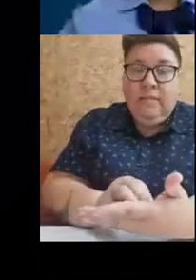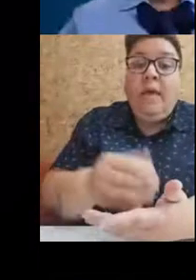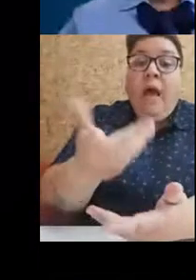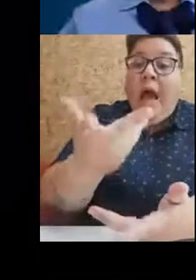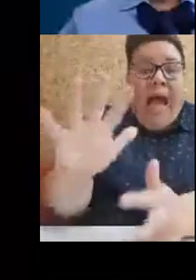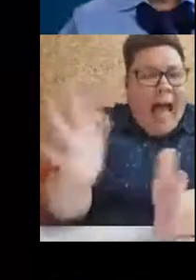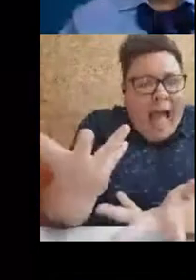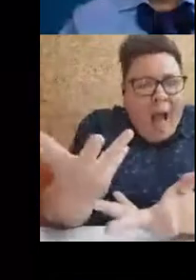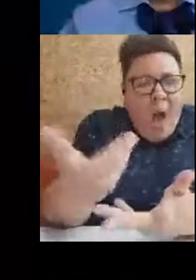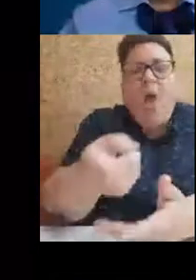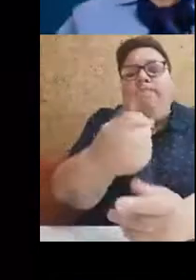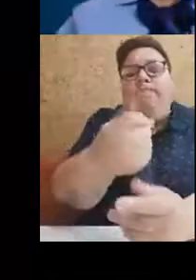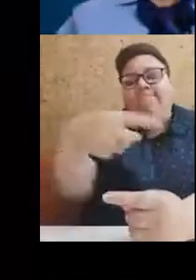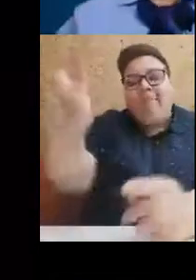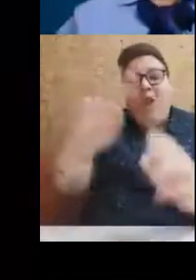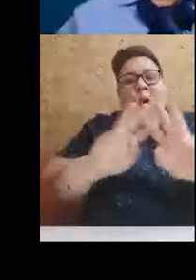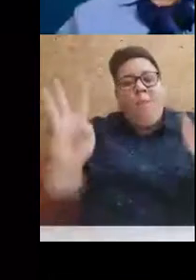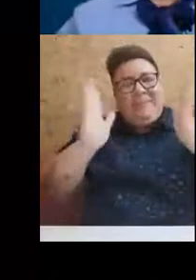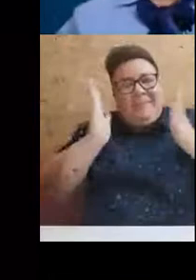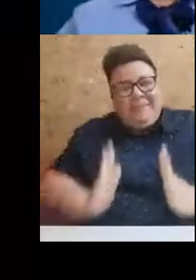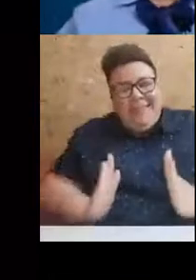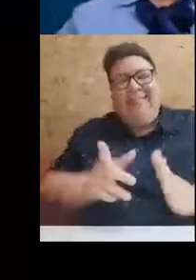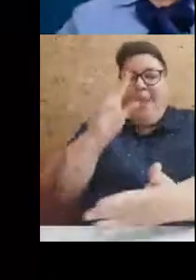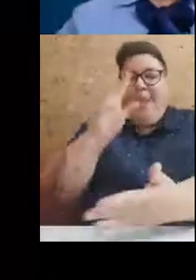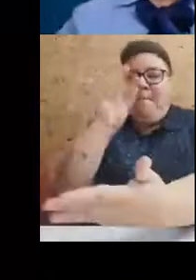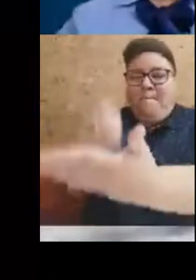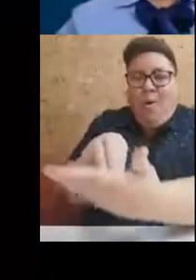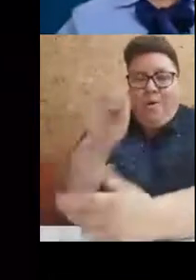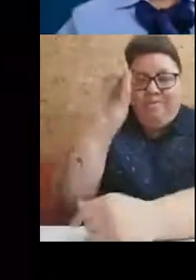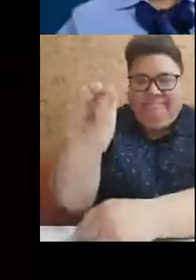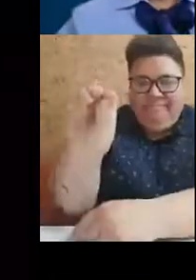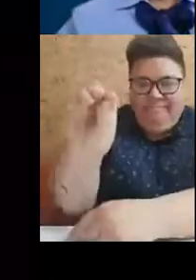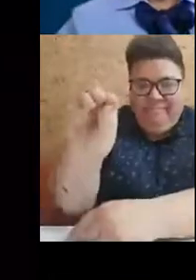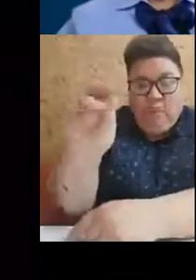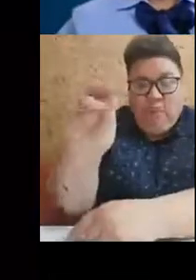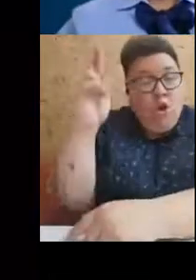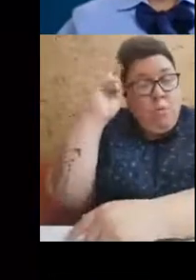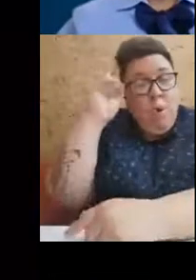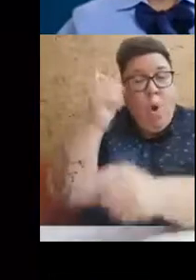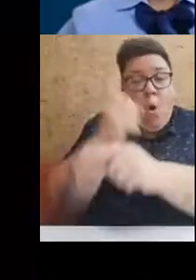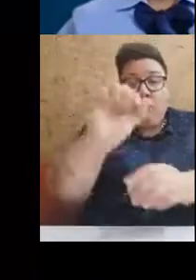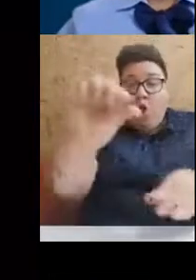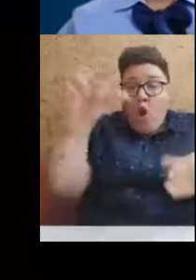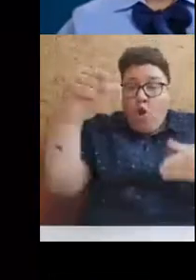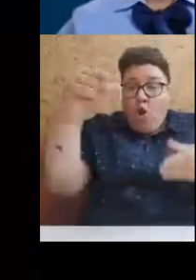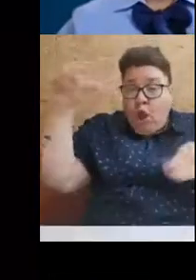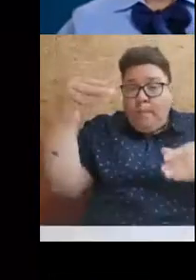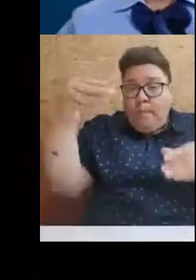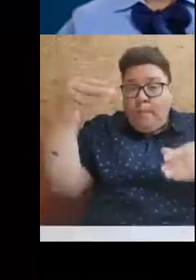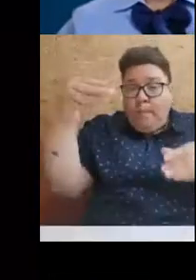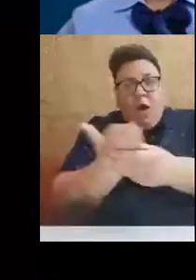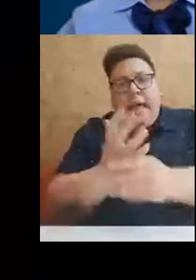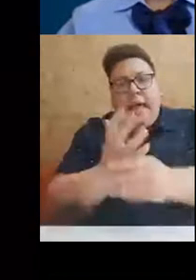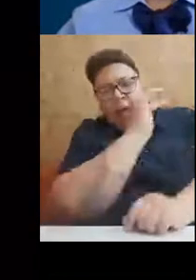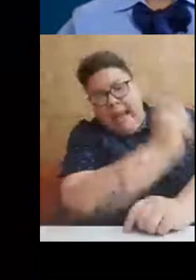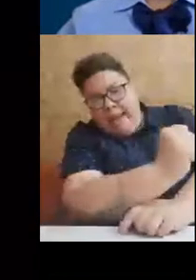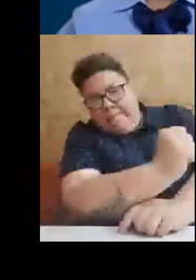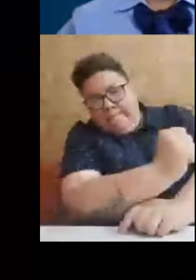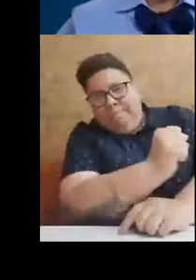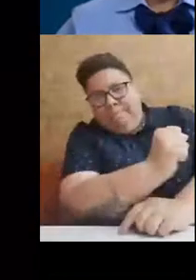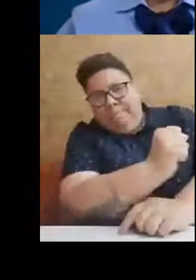SARS website. Record keeping. Remember, documentary proof is essential to enable you to claim